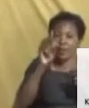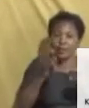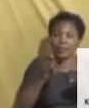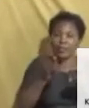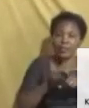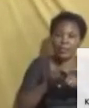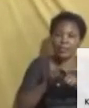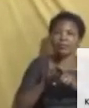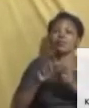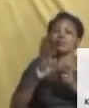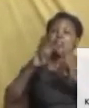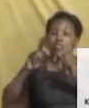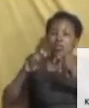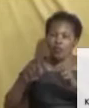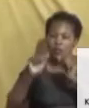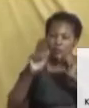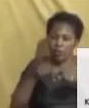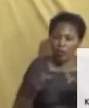the Constitution.